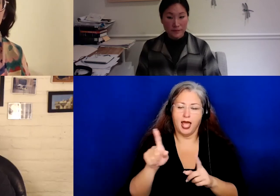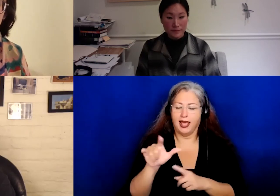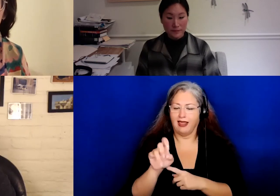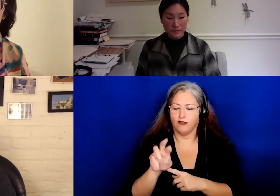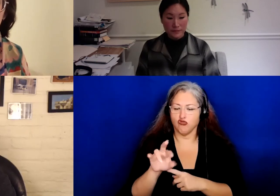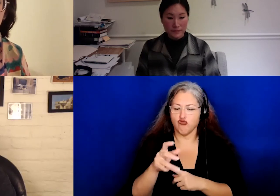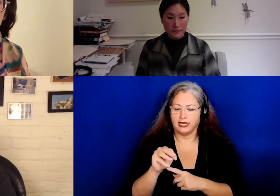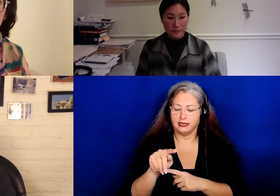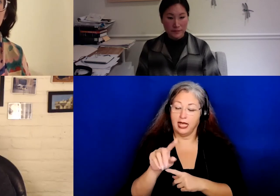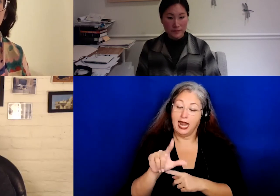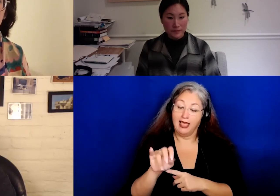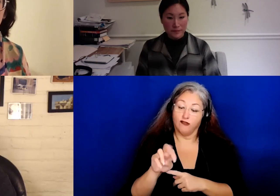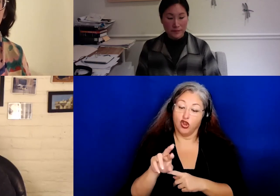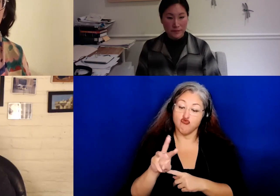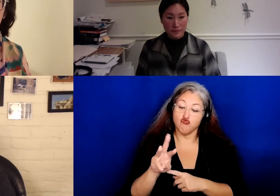And